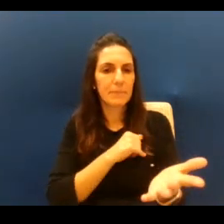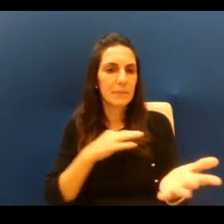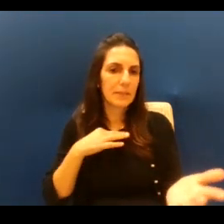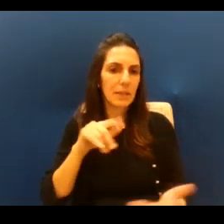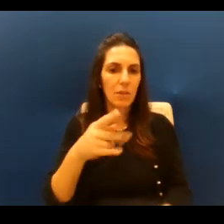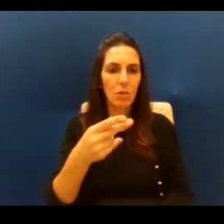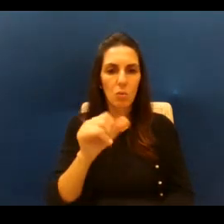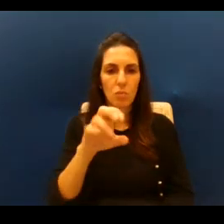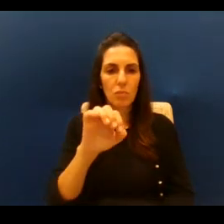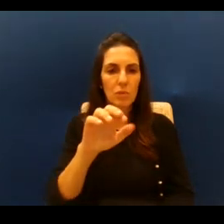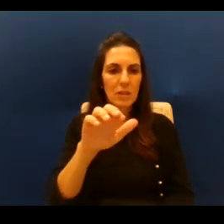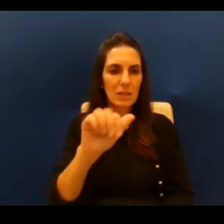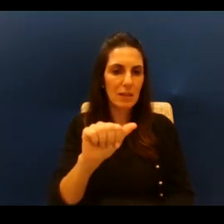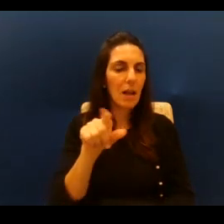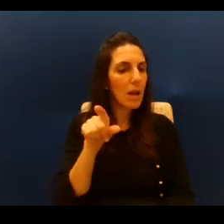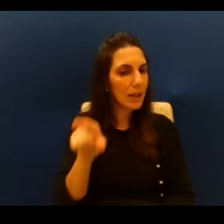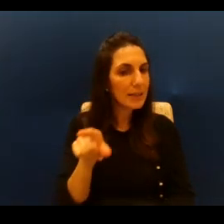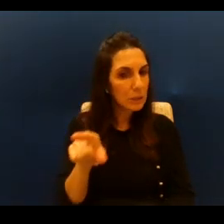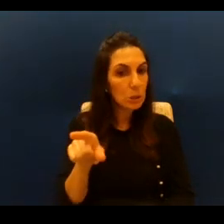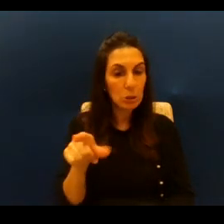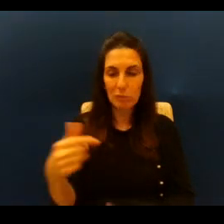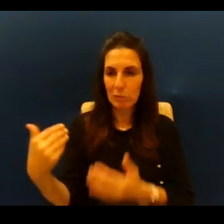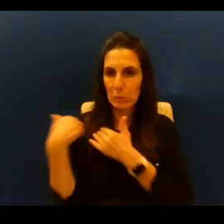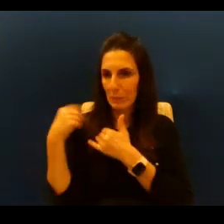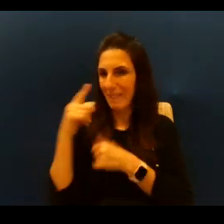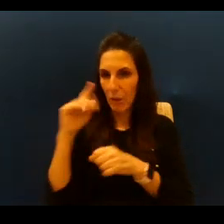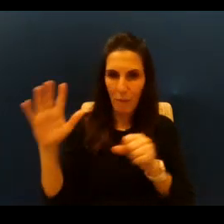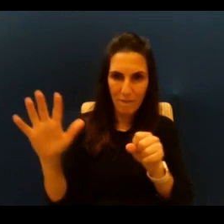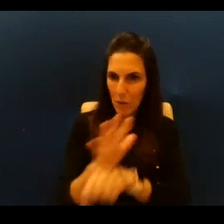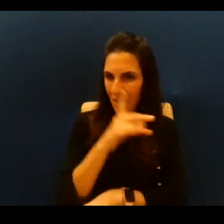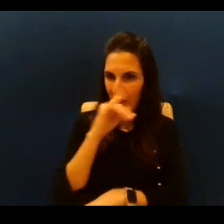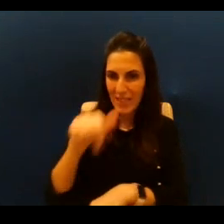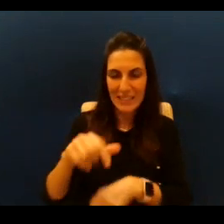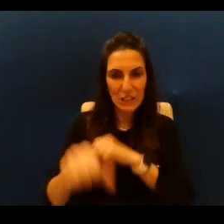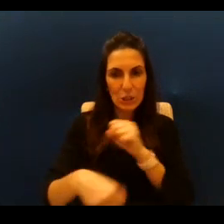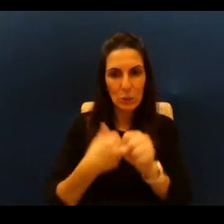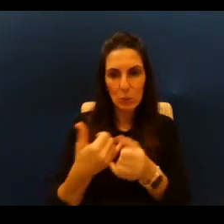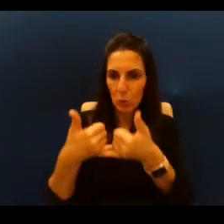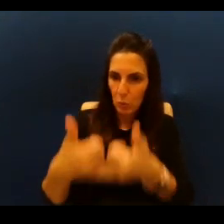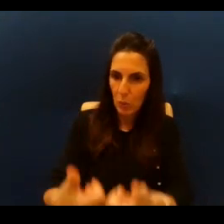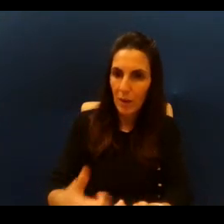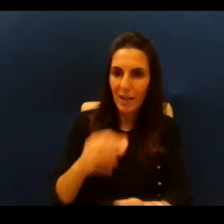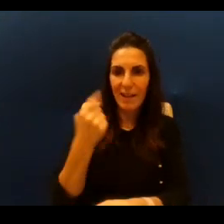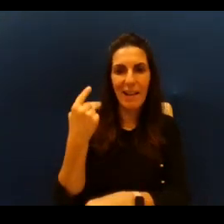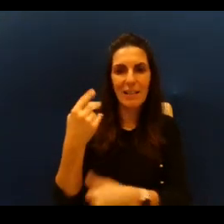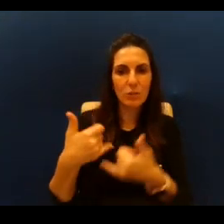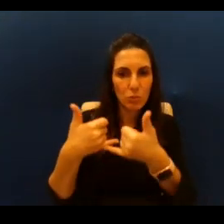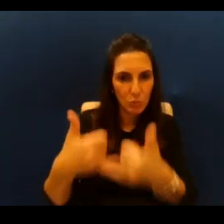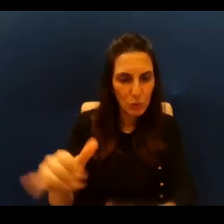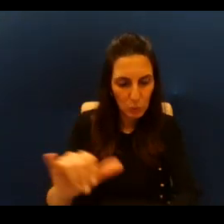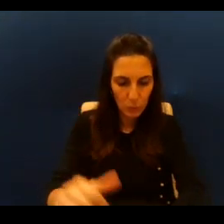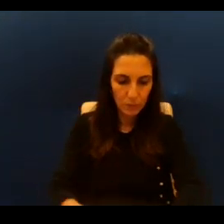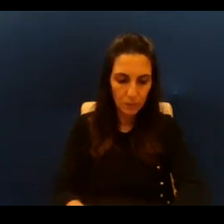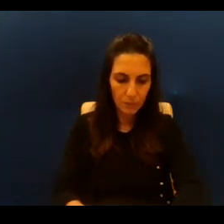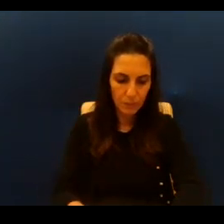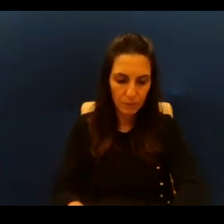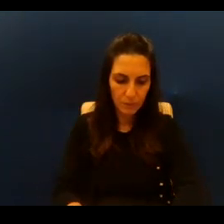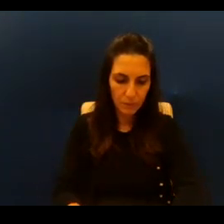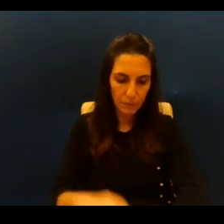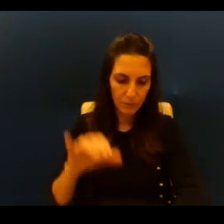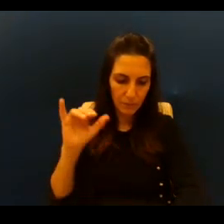She was solely responsible for this year's award and last year's award as well. This is the Solid